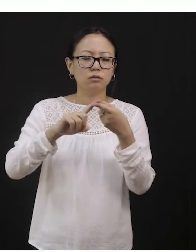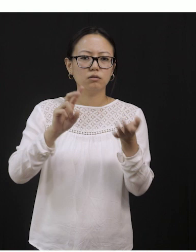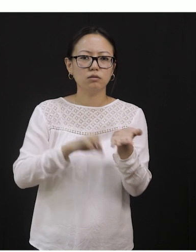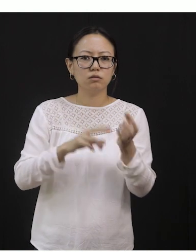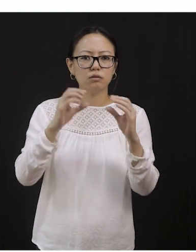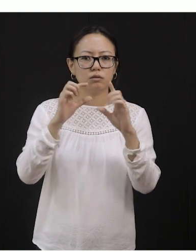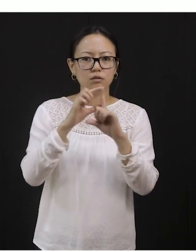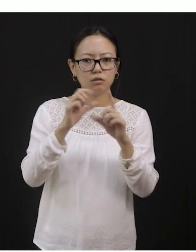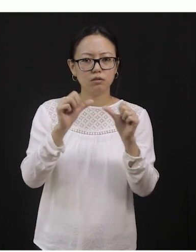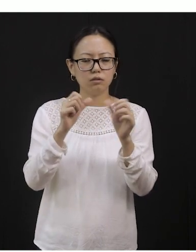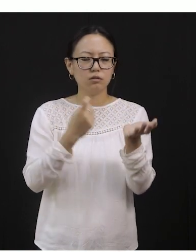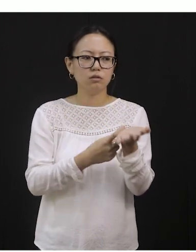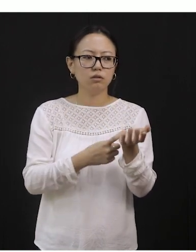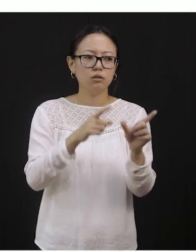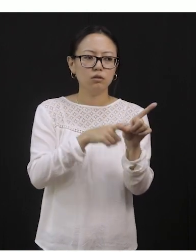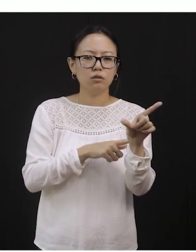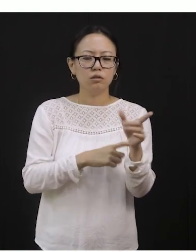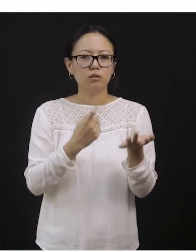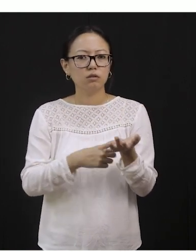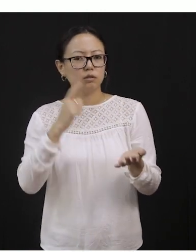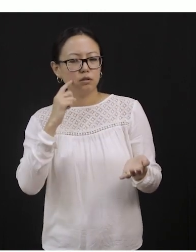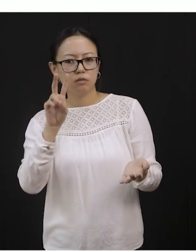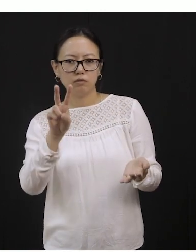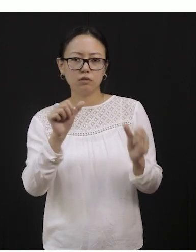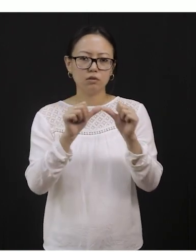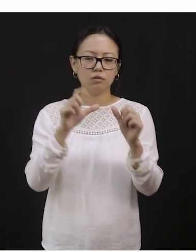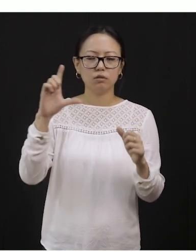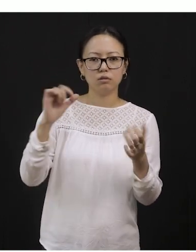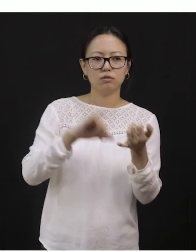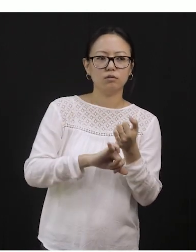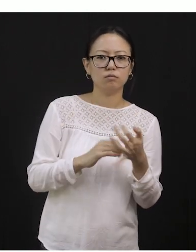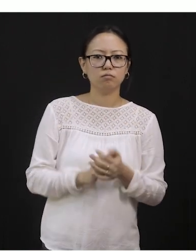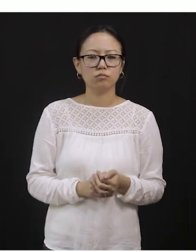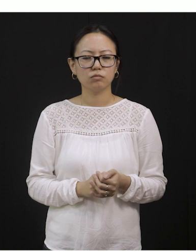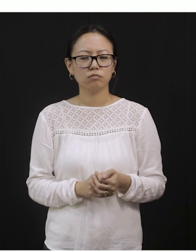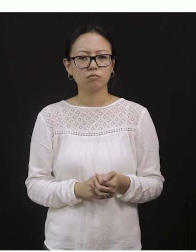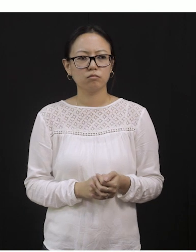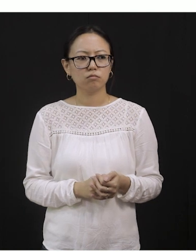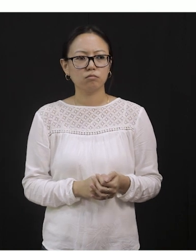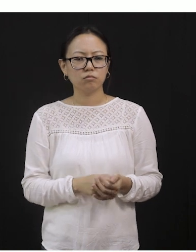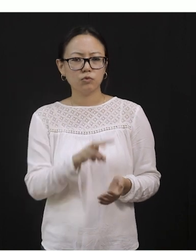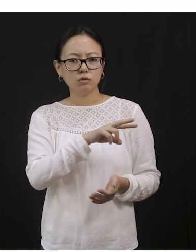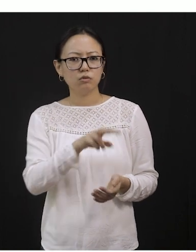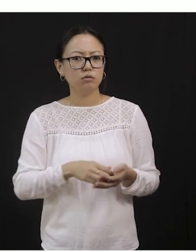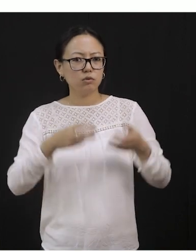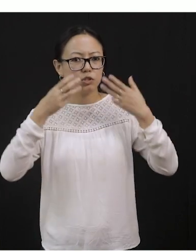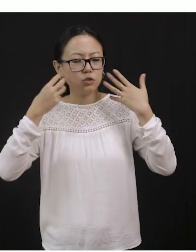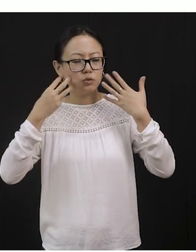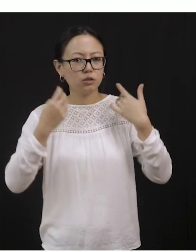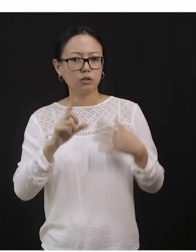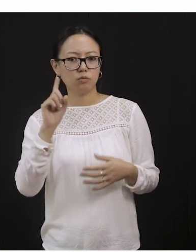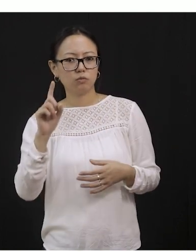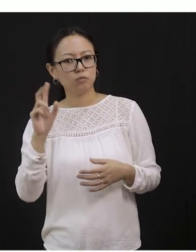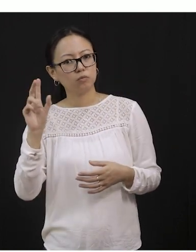will get angry, and Tom will start, chasing Jerry, right? Okay, but this cartoon